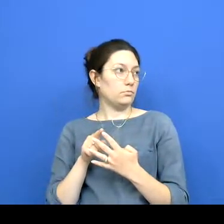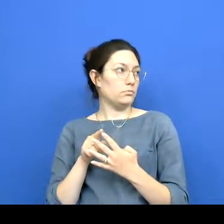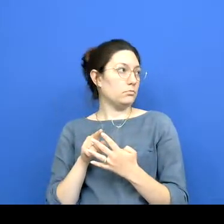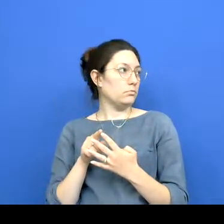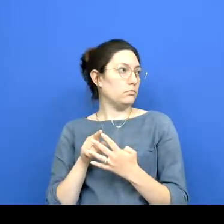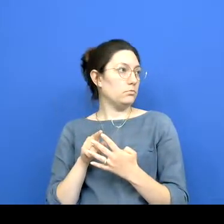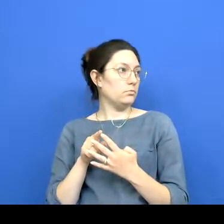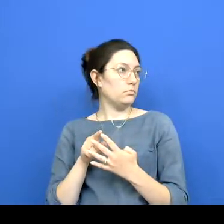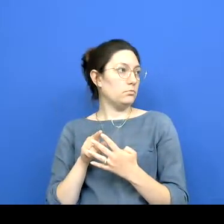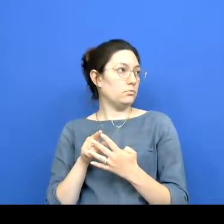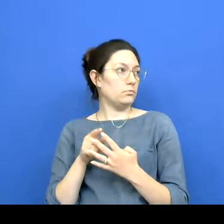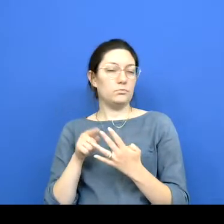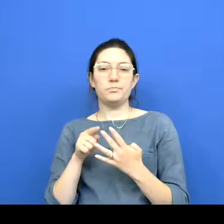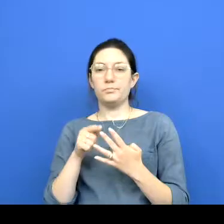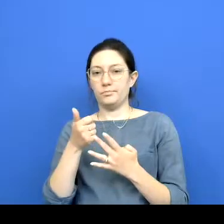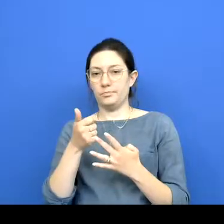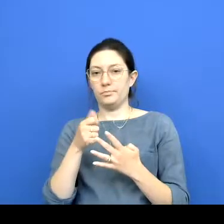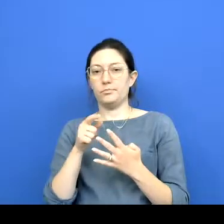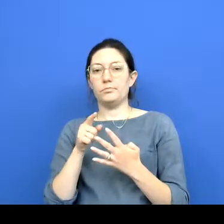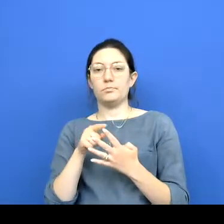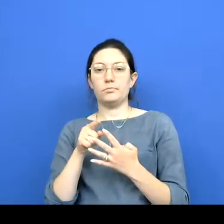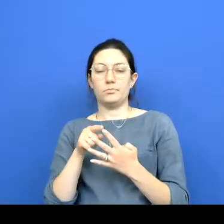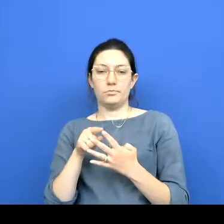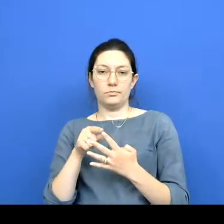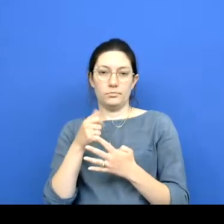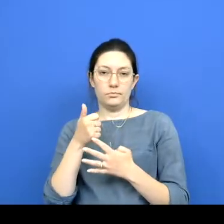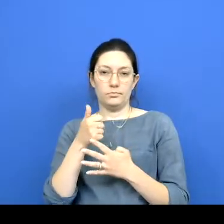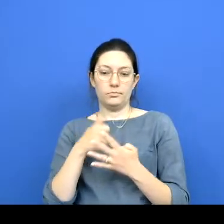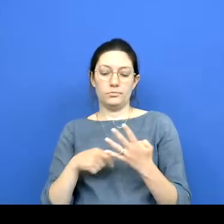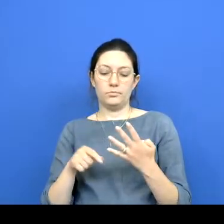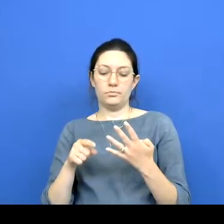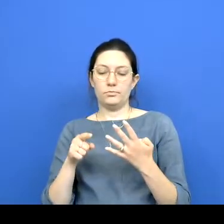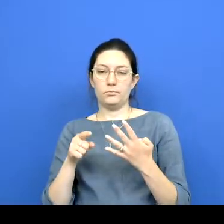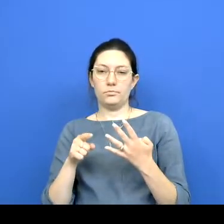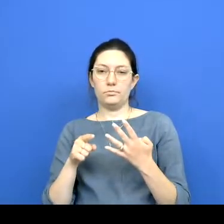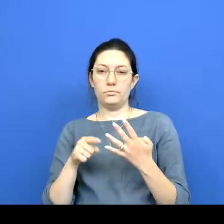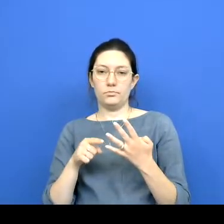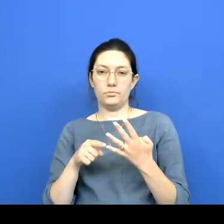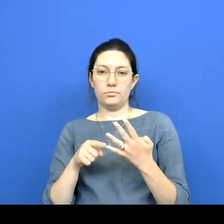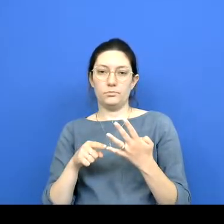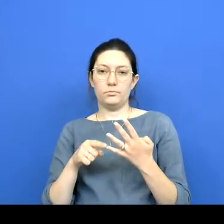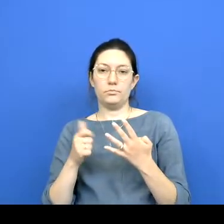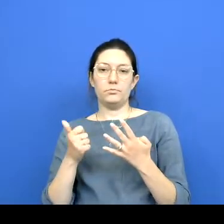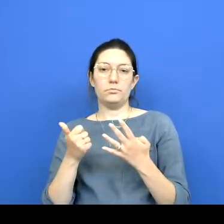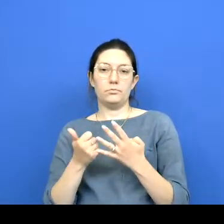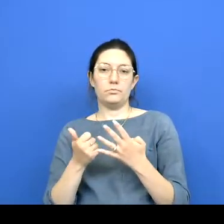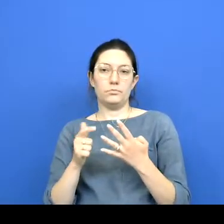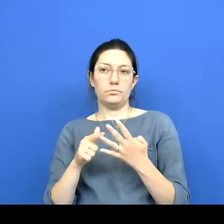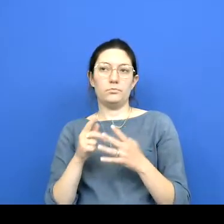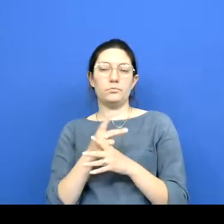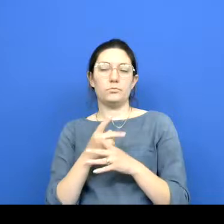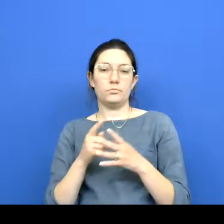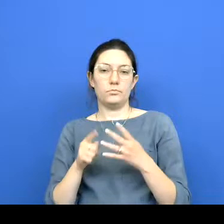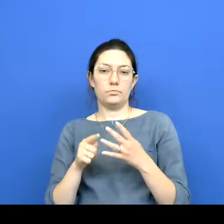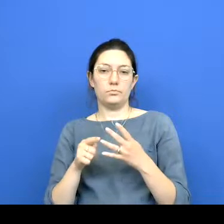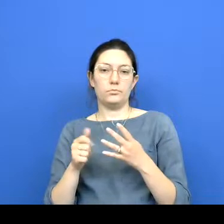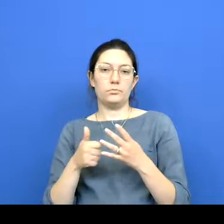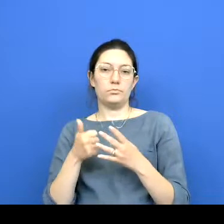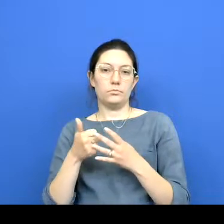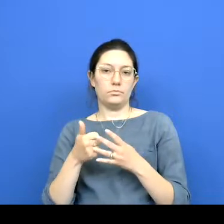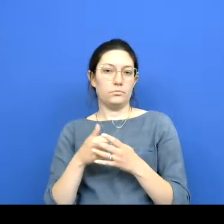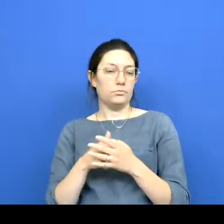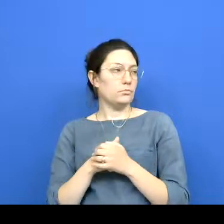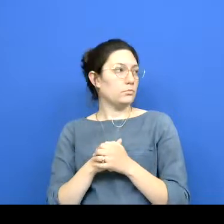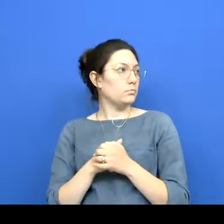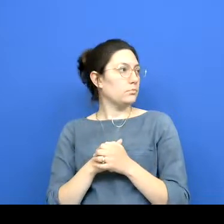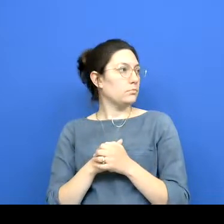Councilmember Page, Aye. Councilmember Belanca, Aye. Councilmember Stafford, Aye. Supervisor Schultz.